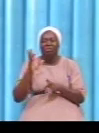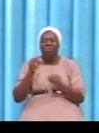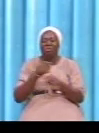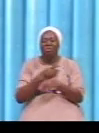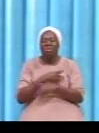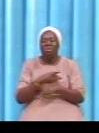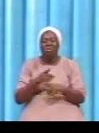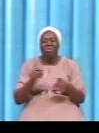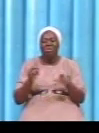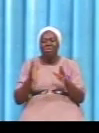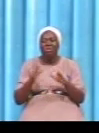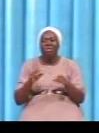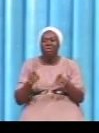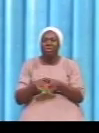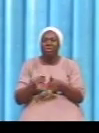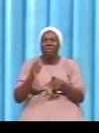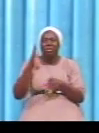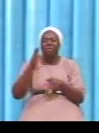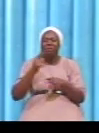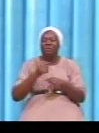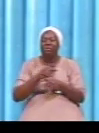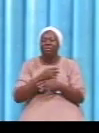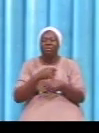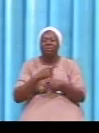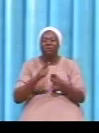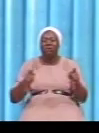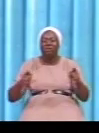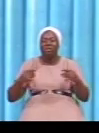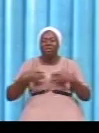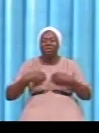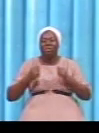The great physician.